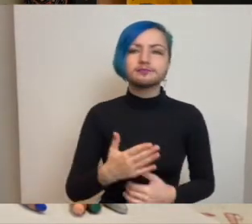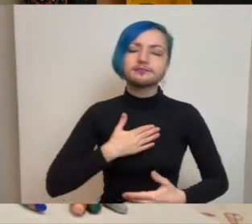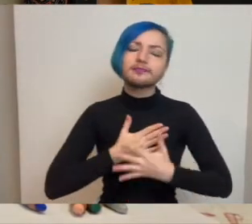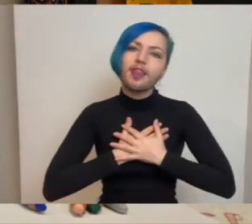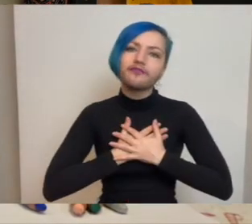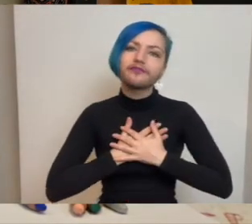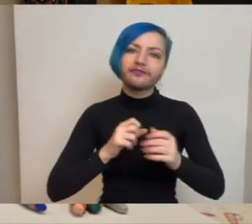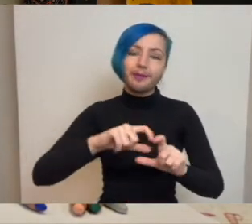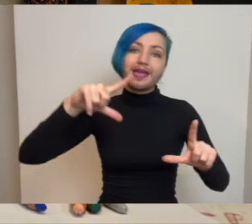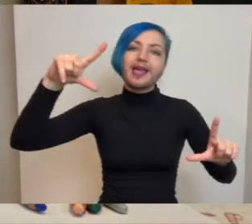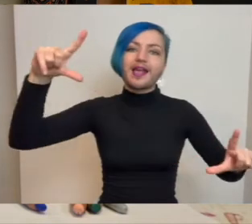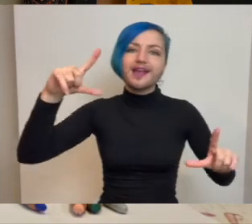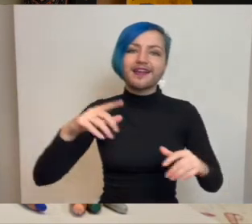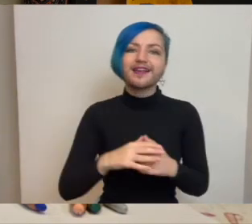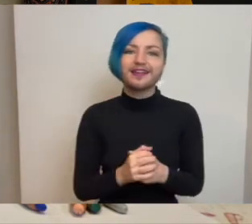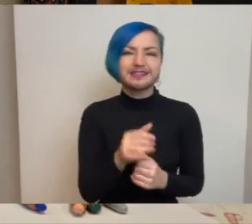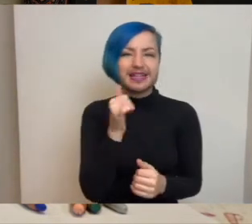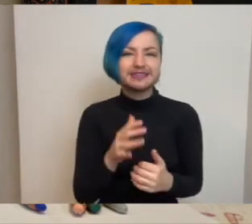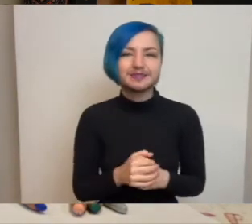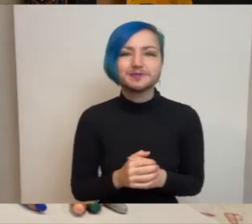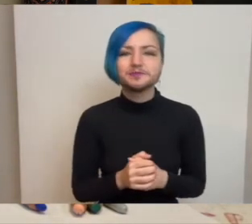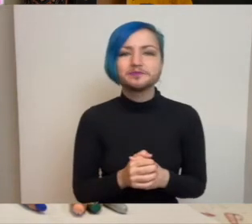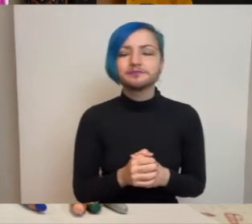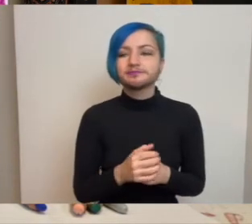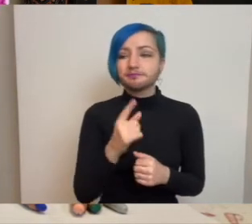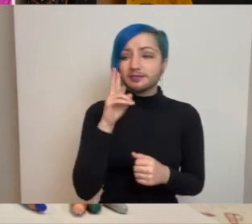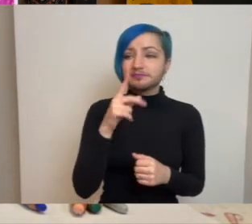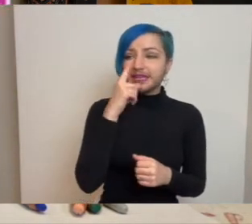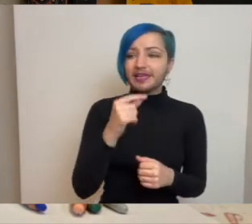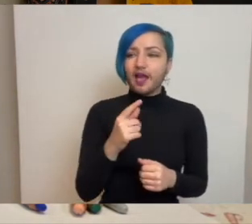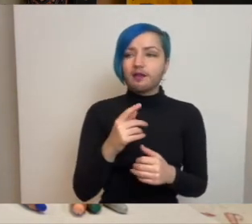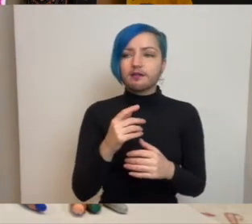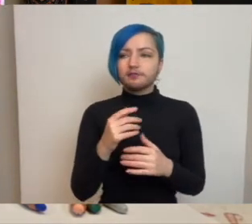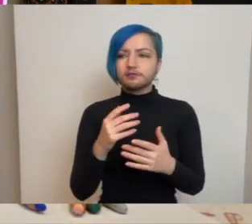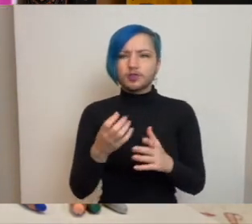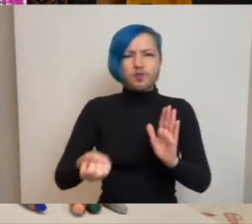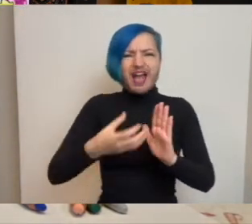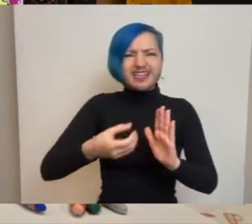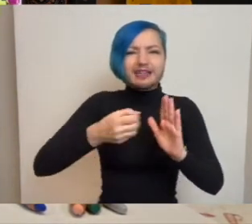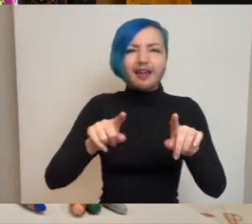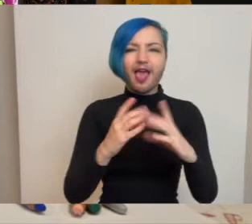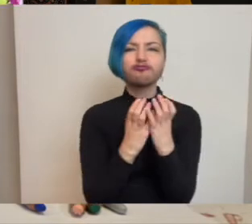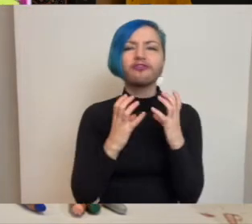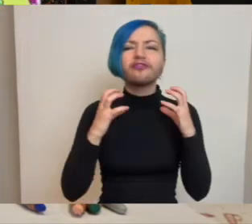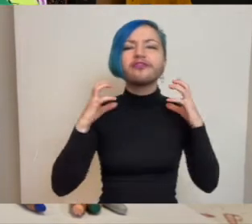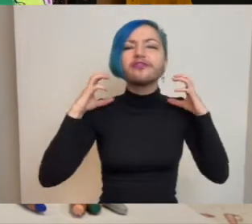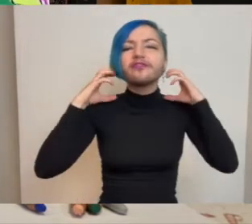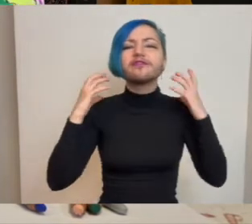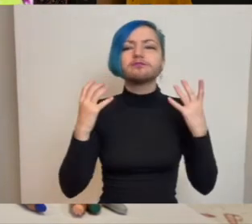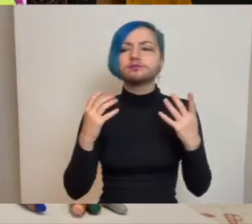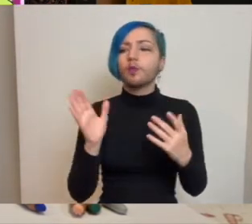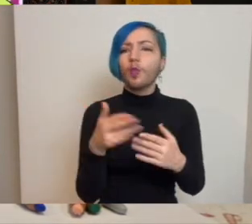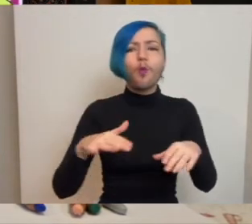work really large scale as well. That's quite nice, but you can see you can really go for it. I've started to add like a little ruff here.